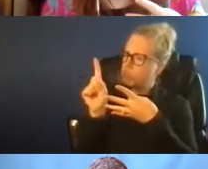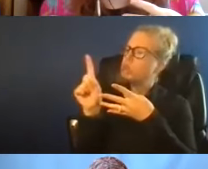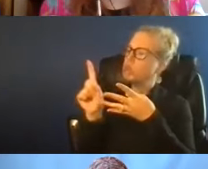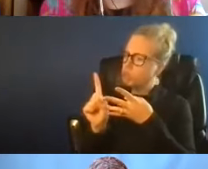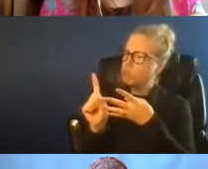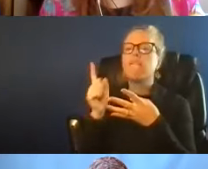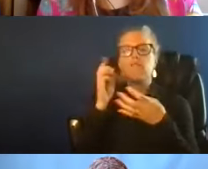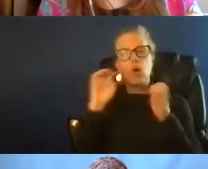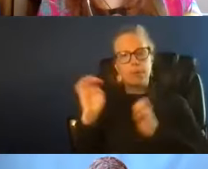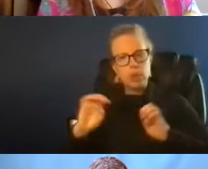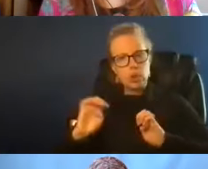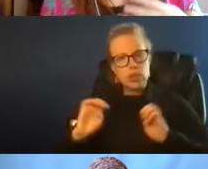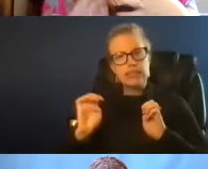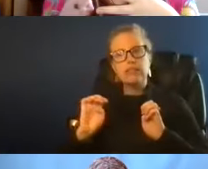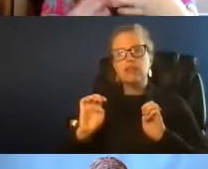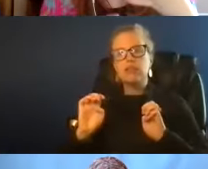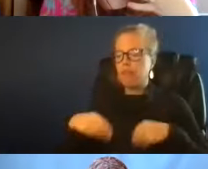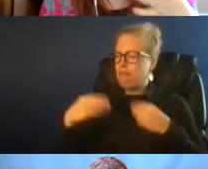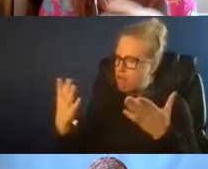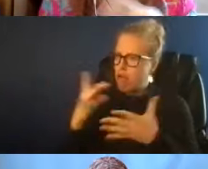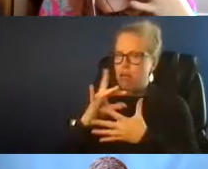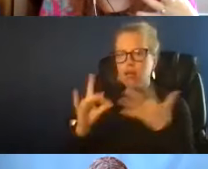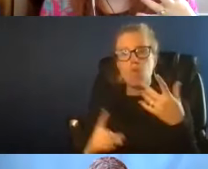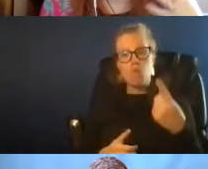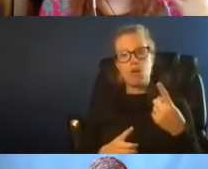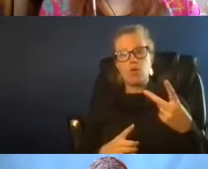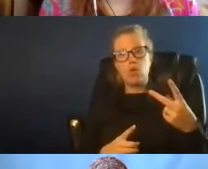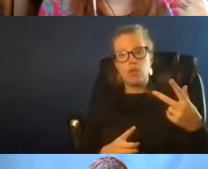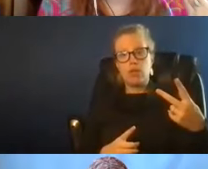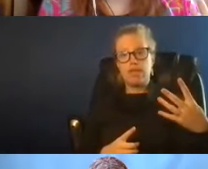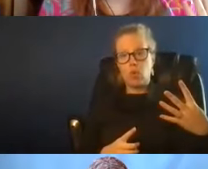you options. 1, 2, 3, 4. There are 4 different places that you have